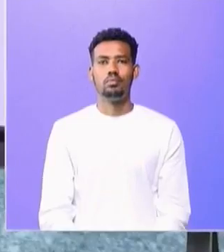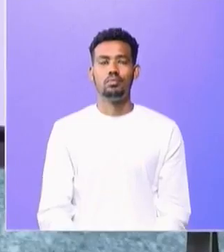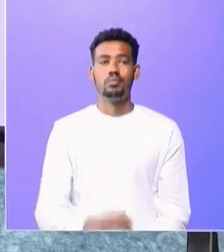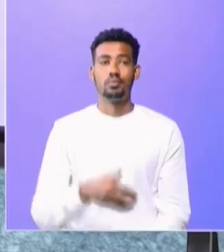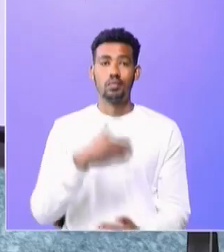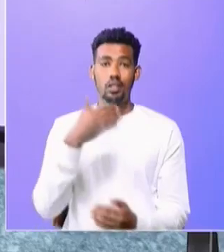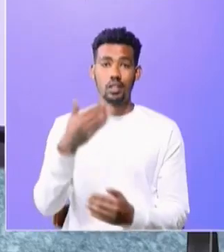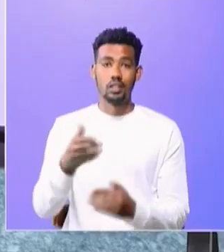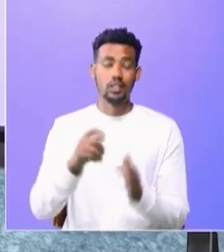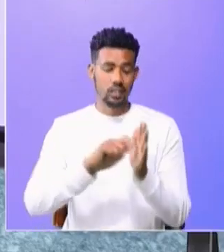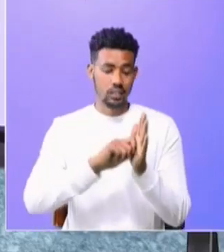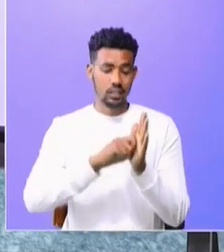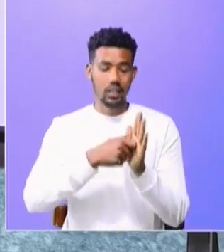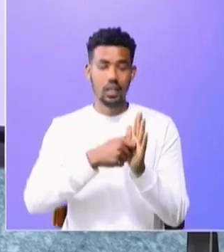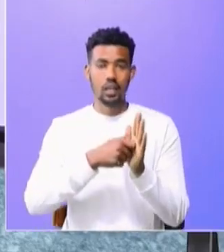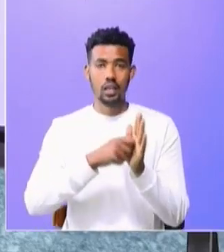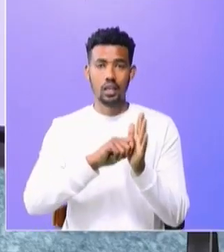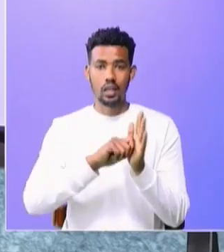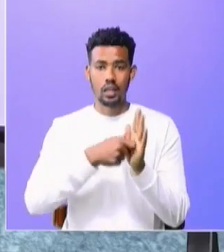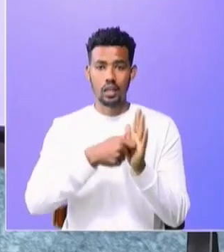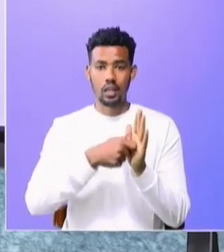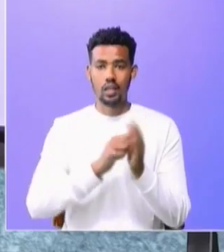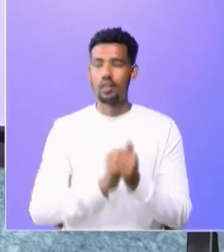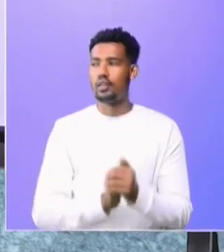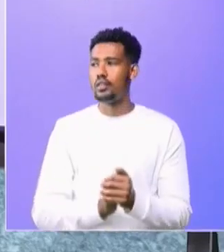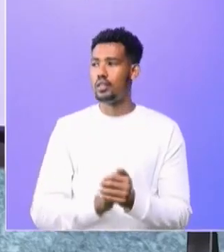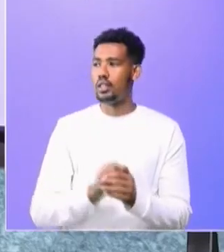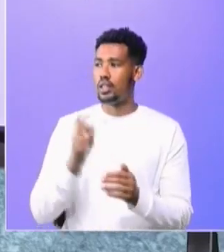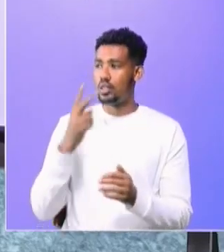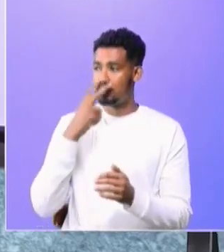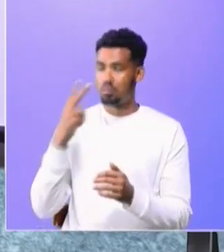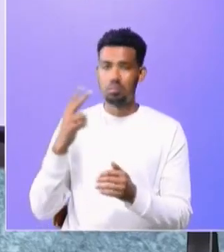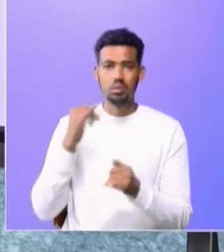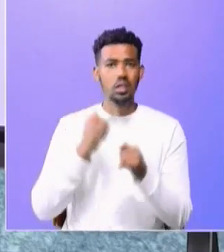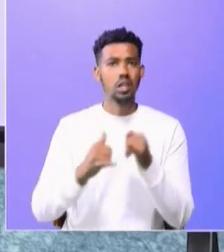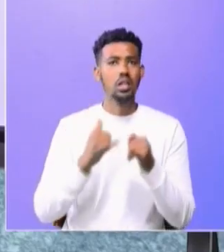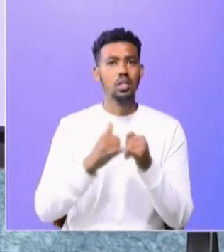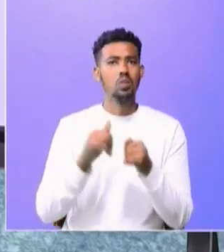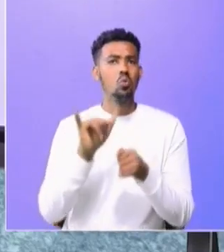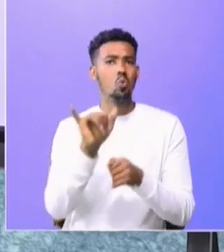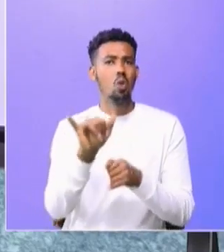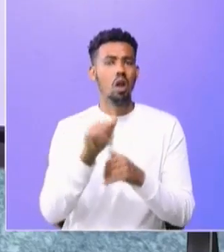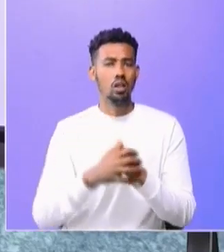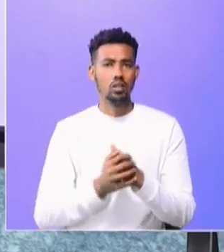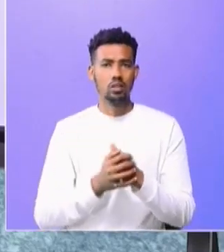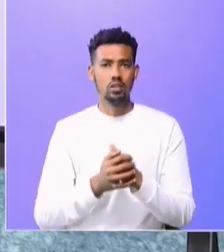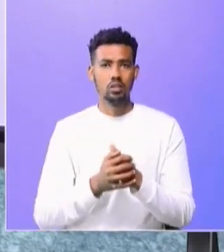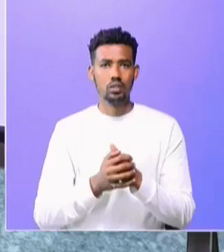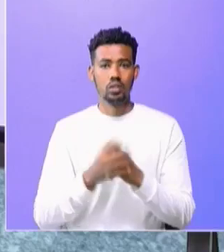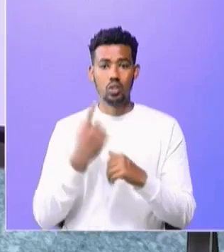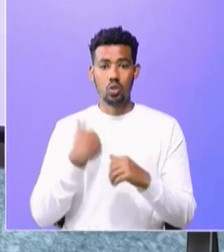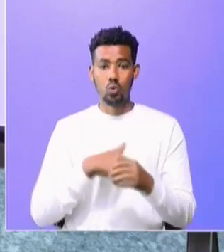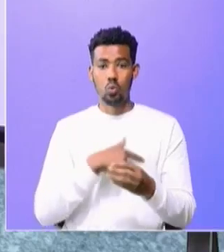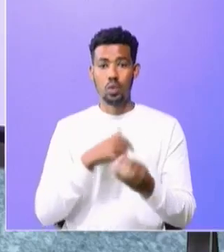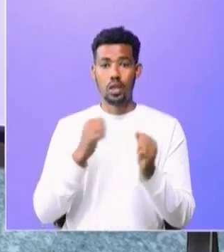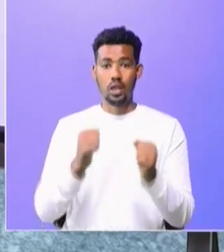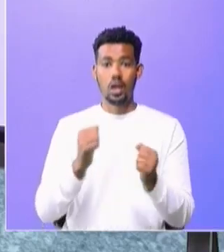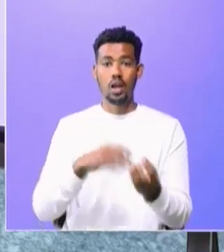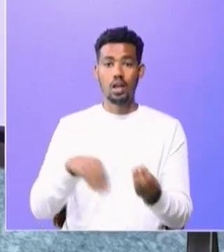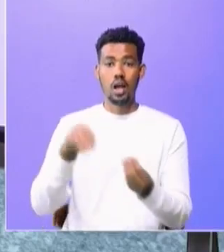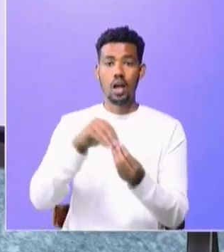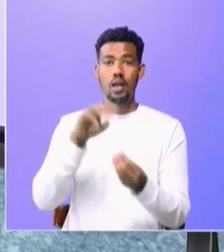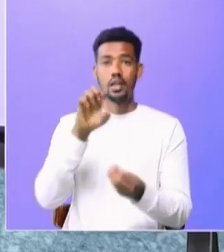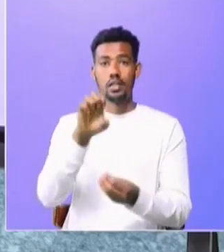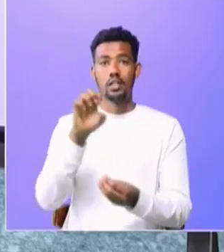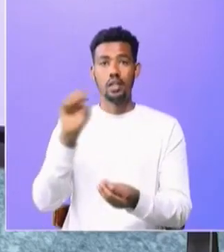Next, key, key. It looks ending with y. We can add es,